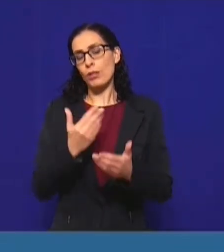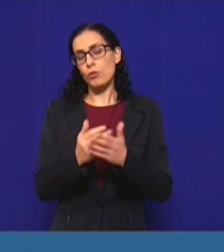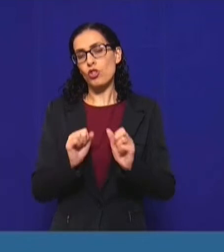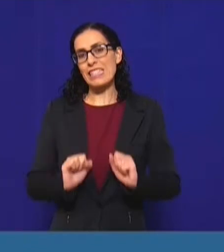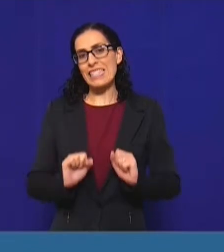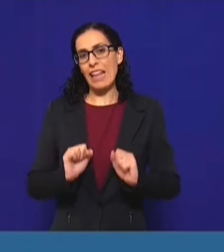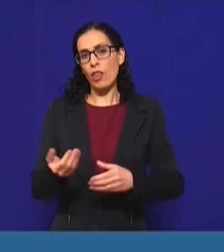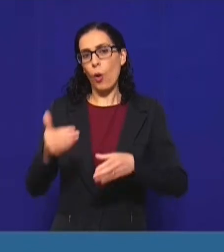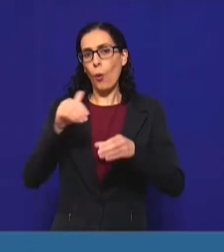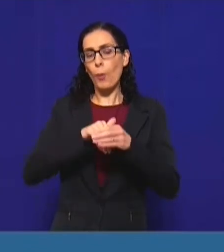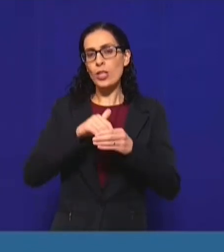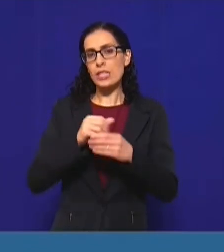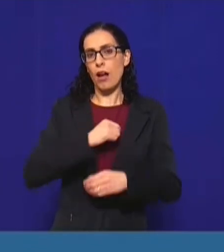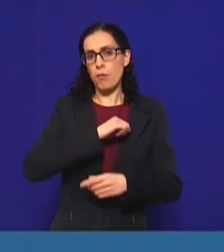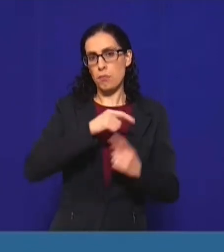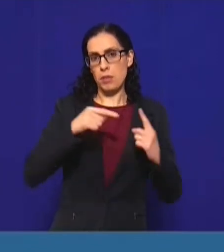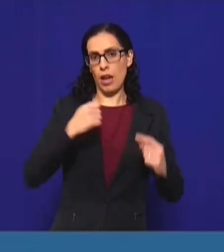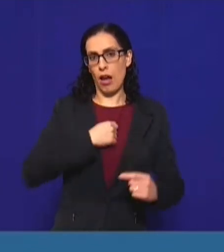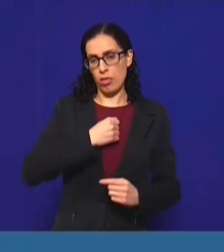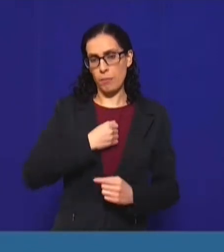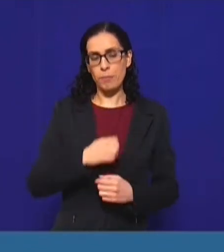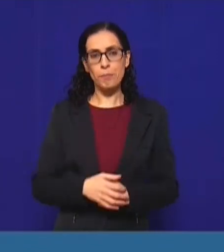min-naħa tagħkom ukoll.